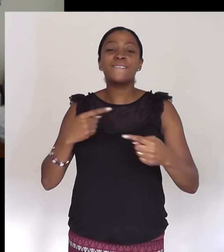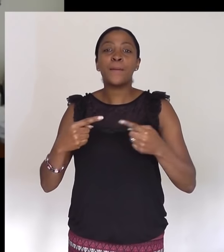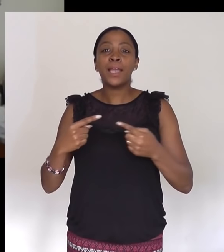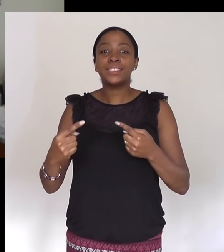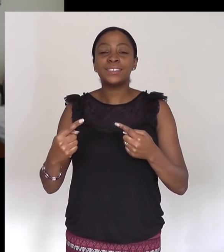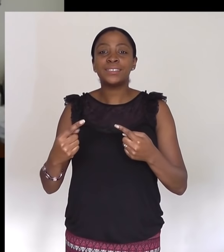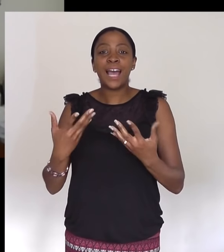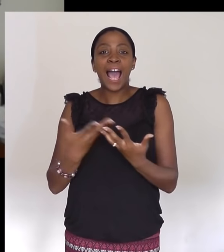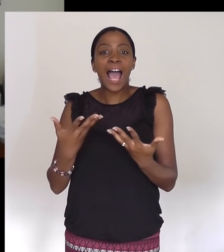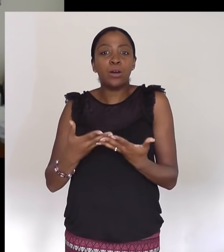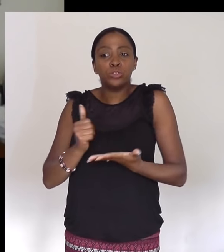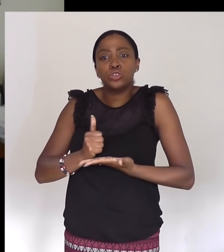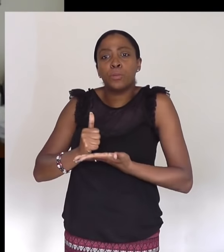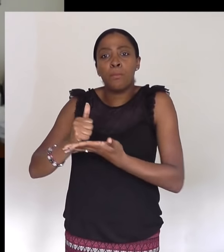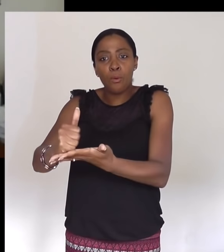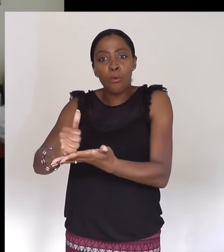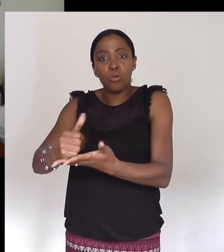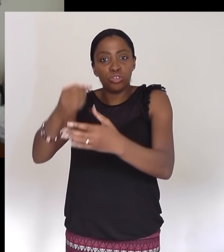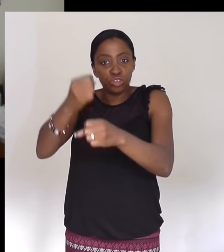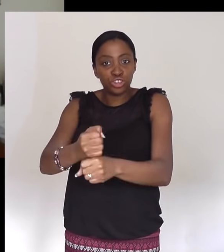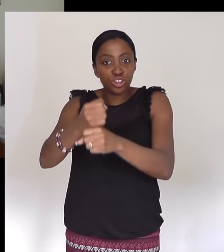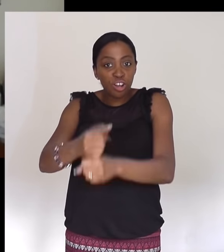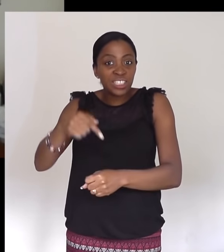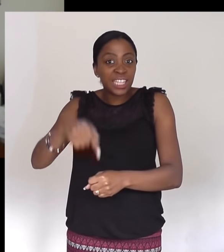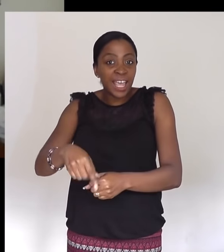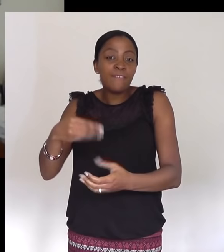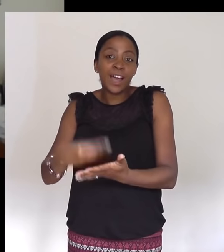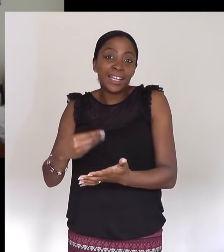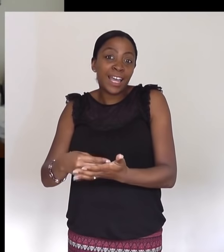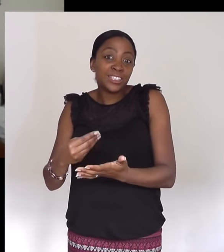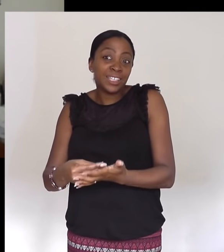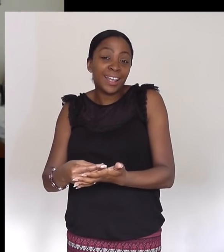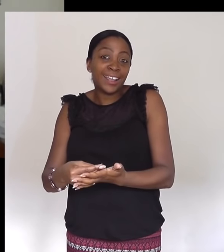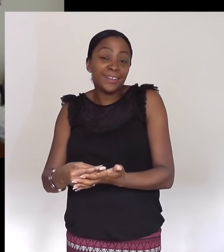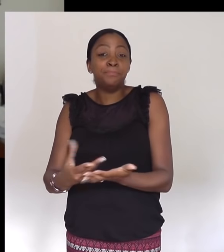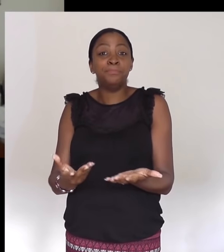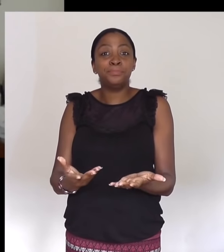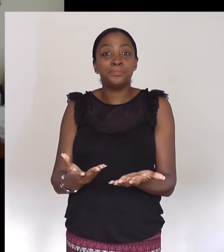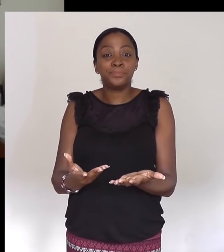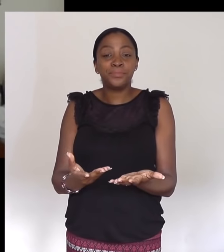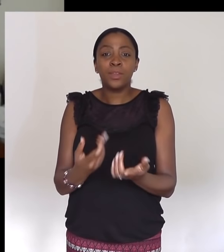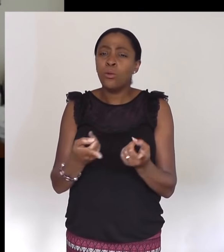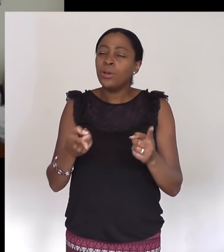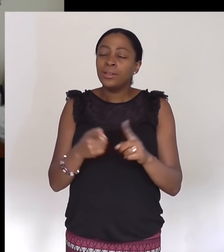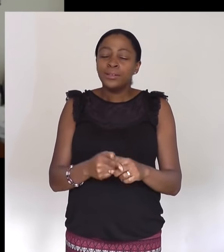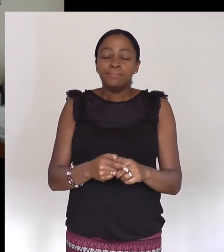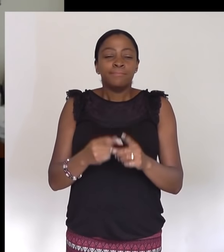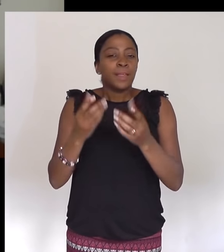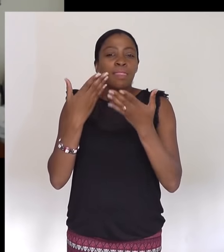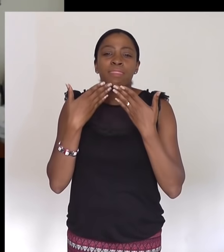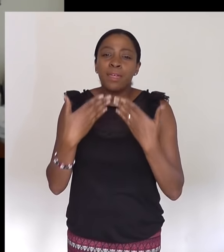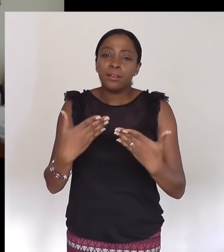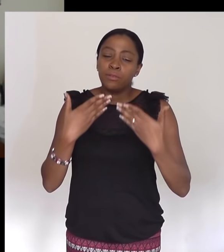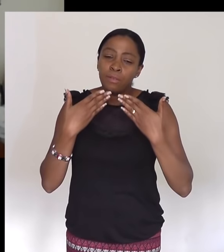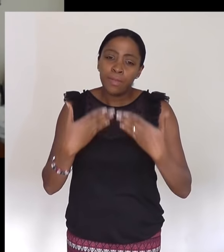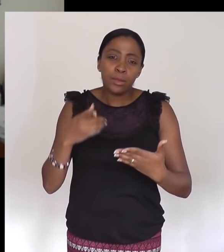the ministry here at New Life. Nothing more to add to that, except to say that we are so grateful for your